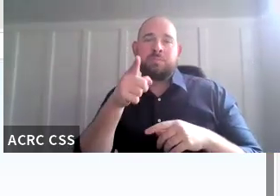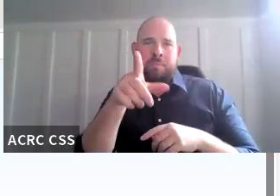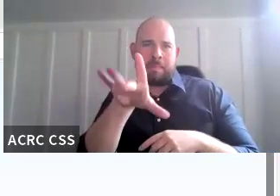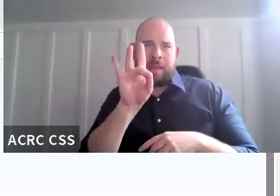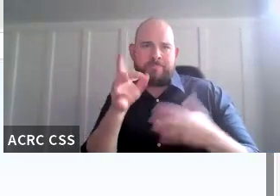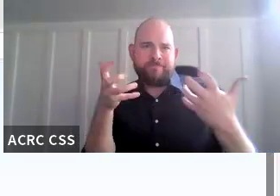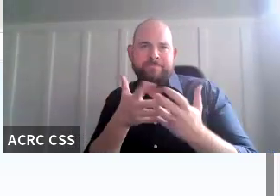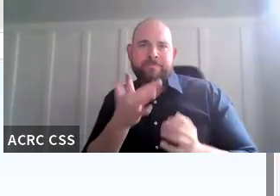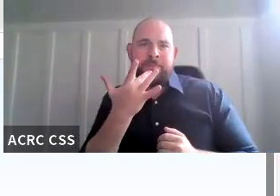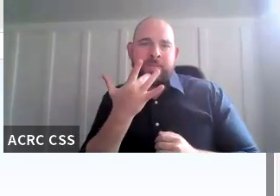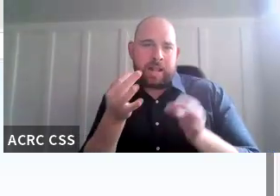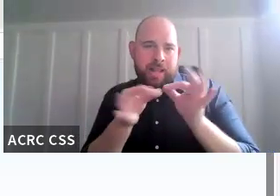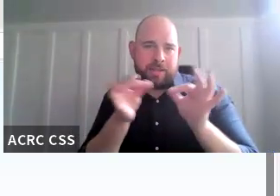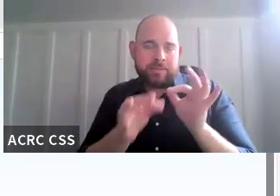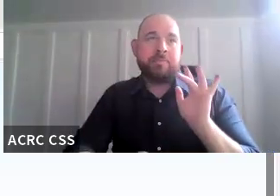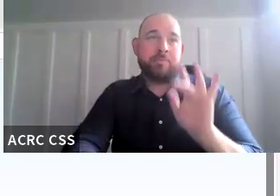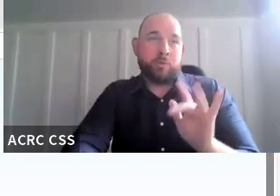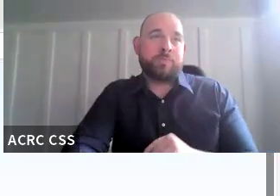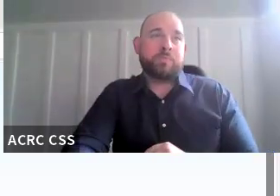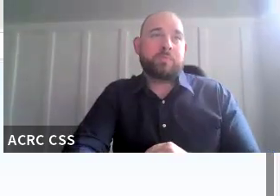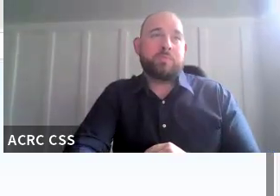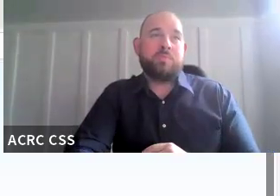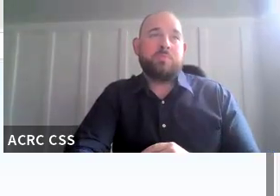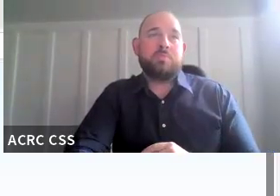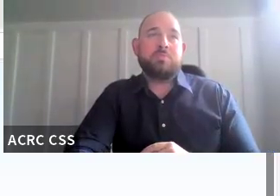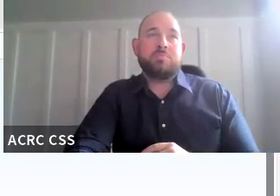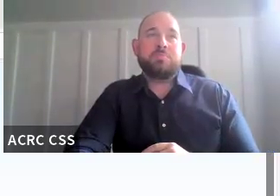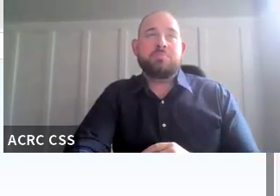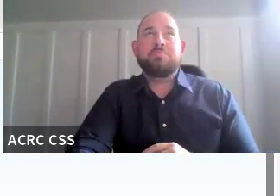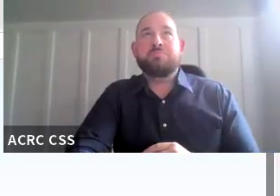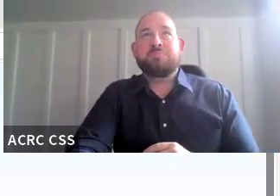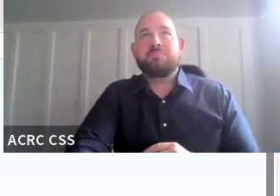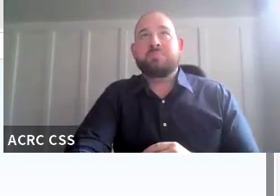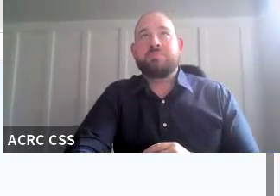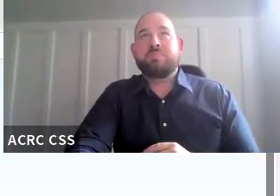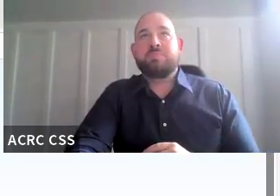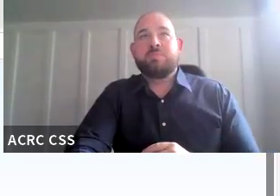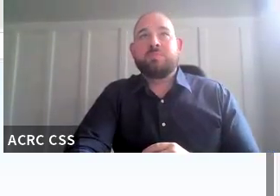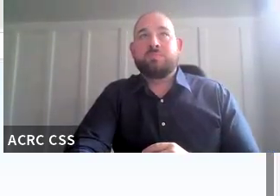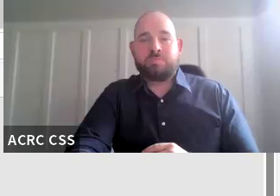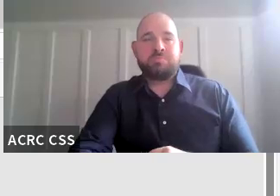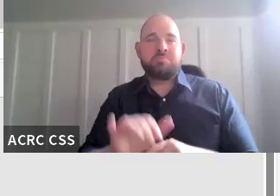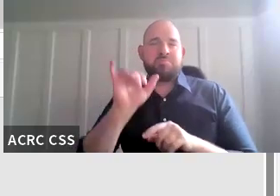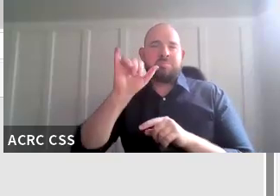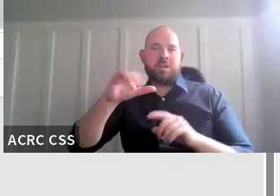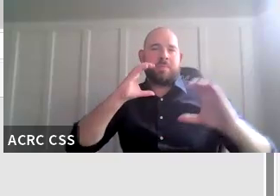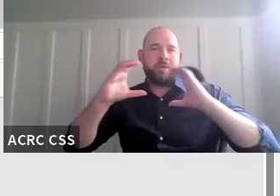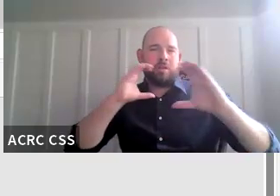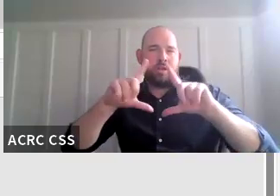have English, Hmong. You can pick your preferred language. Let me go ahead and